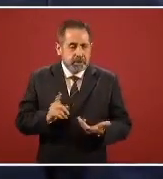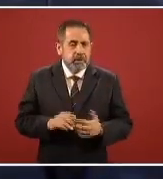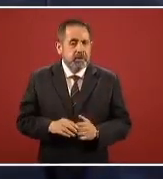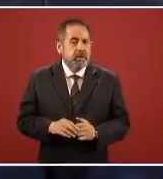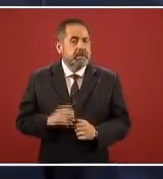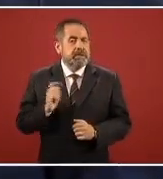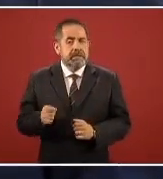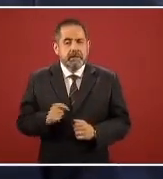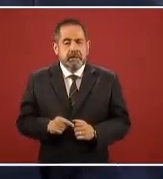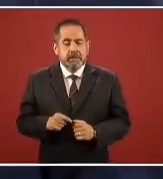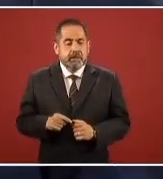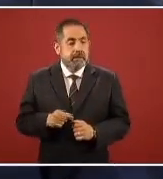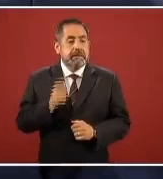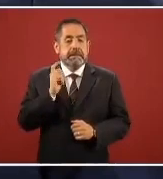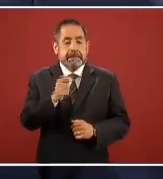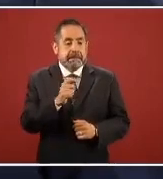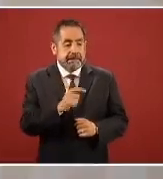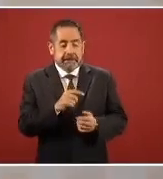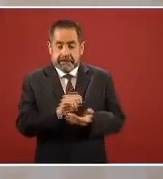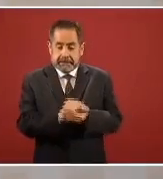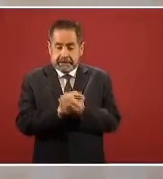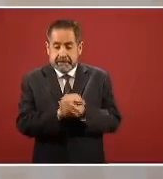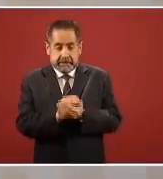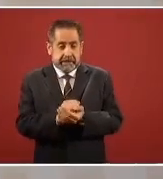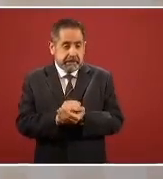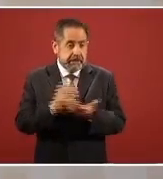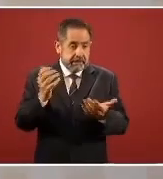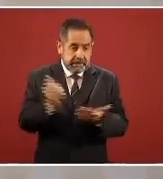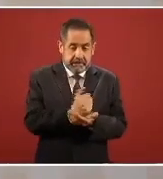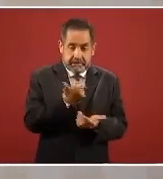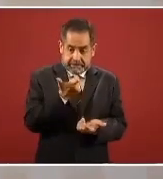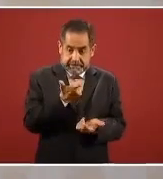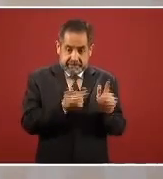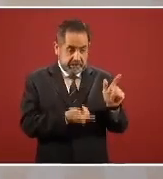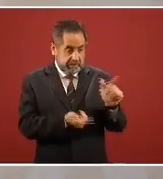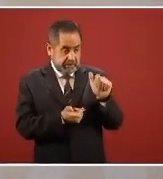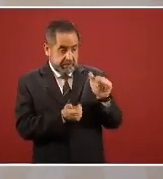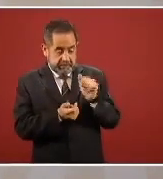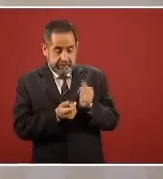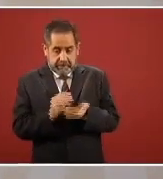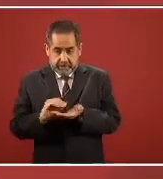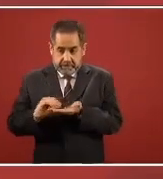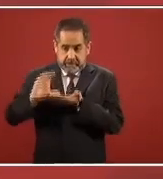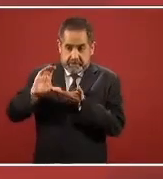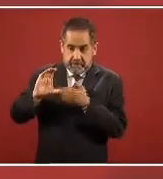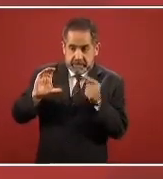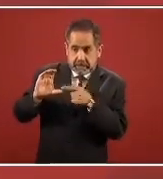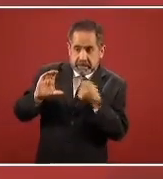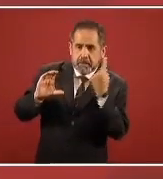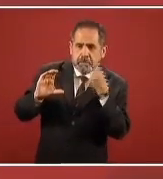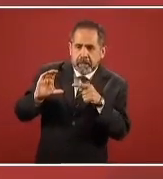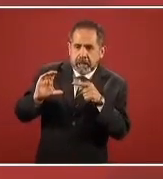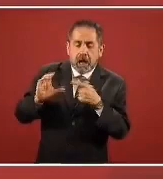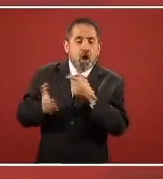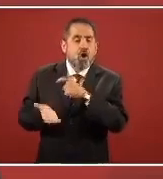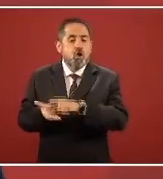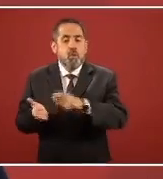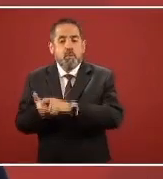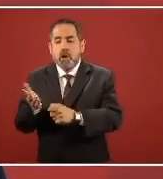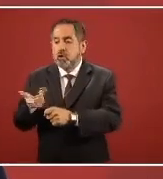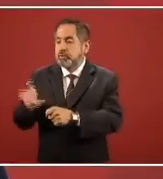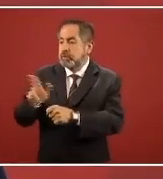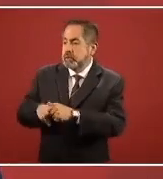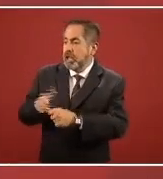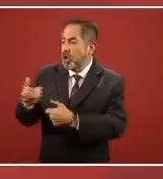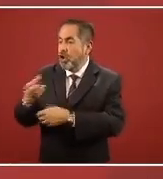about lo que se obtenga de la rifa, that what is obtained es para la compra de equipos is for médicos, the purchase of medical así